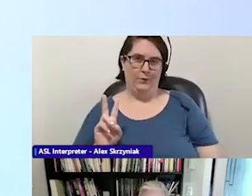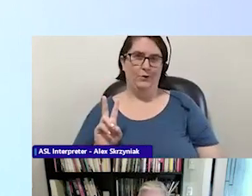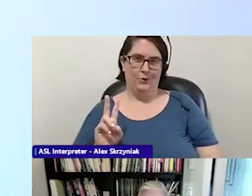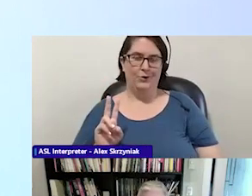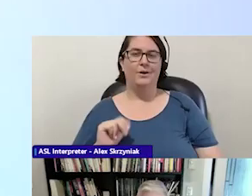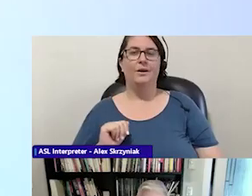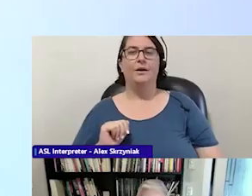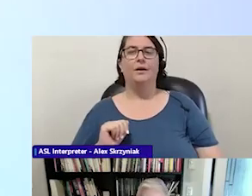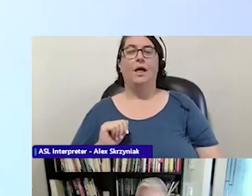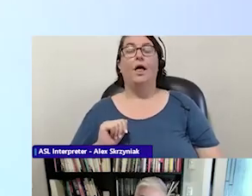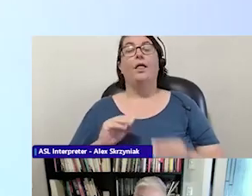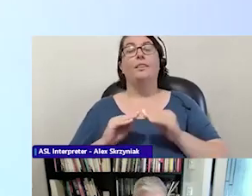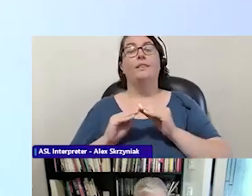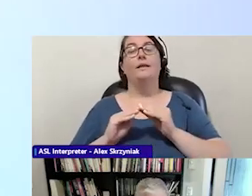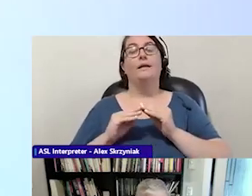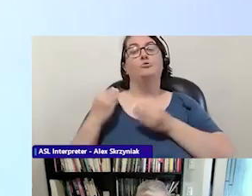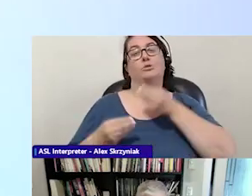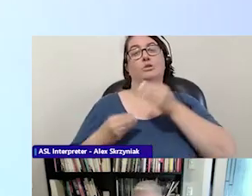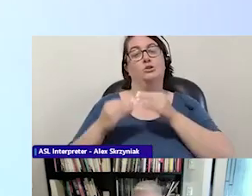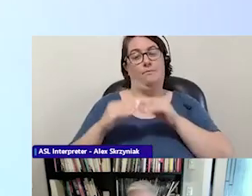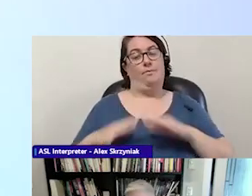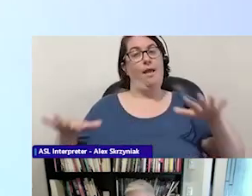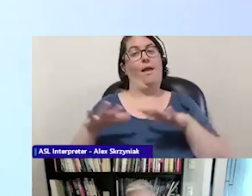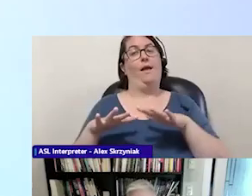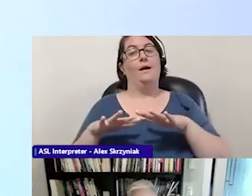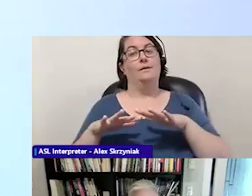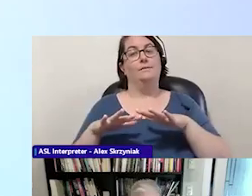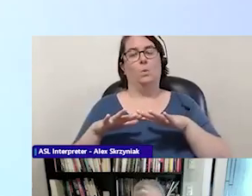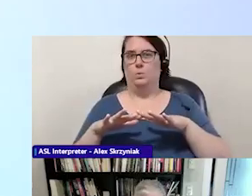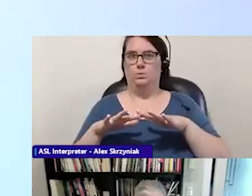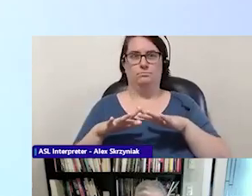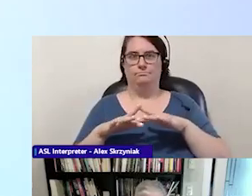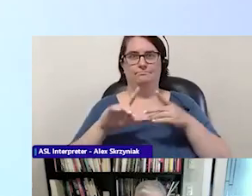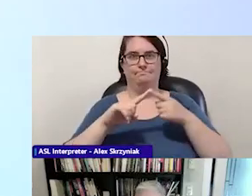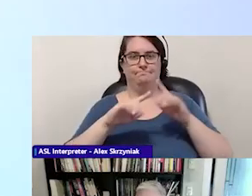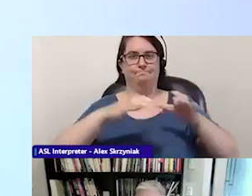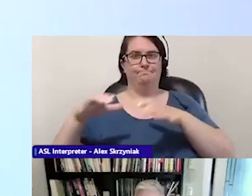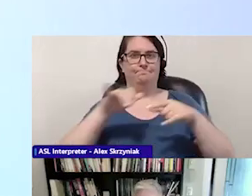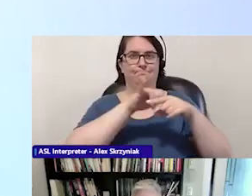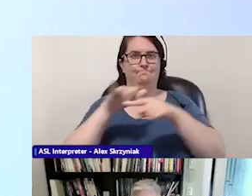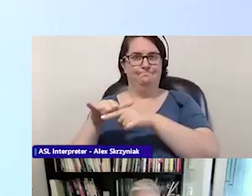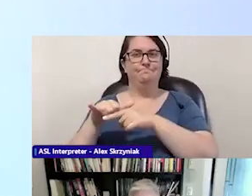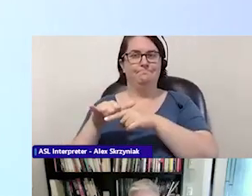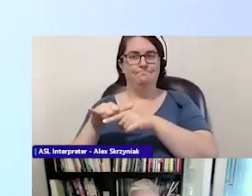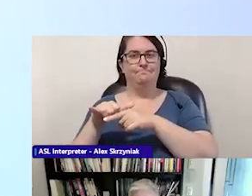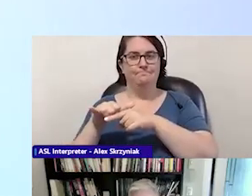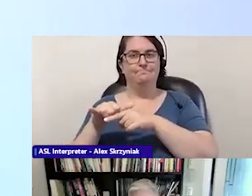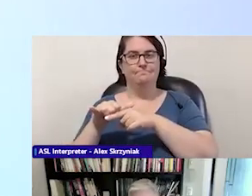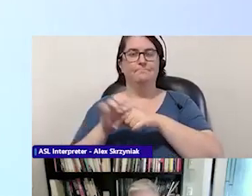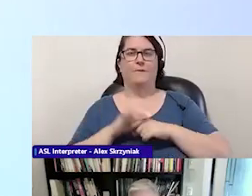the traditional and unceded lands of the Musqueam, Tsleil-Waututh, and Squamish